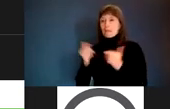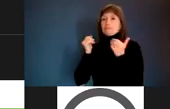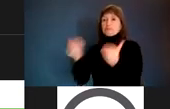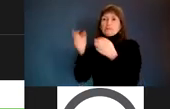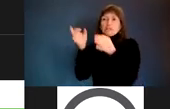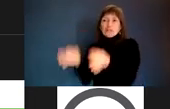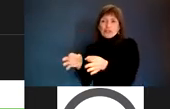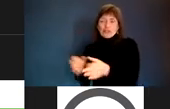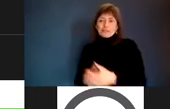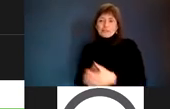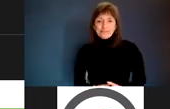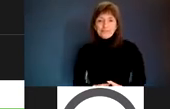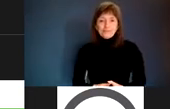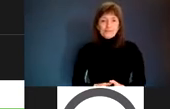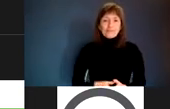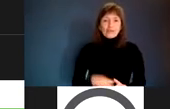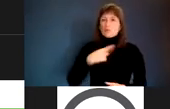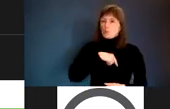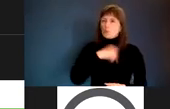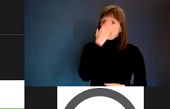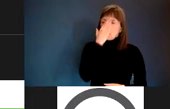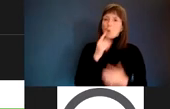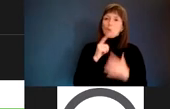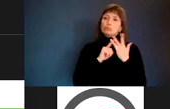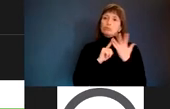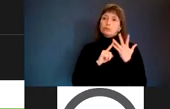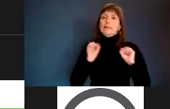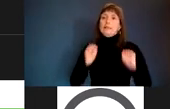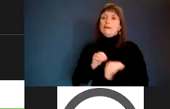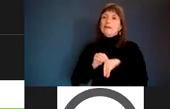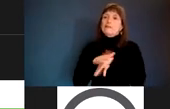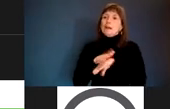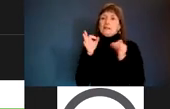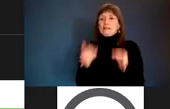in recognition that those factors could impact a person's capacity.